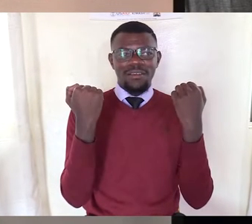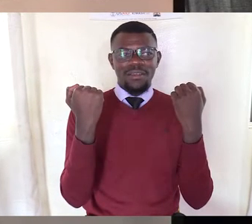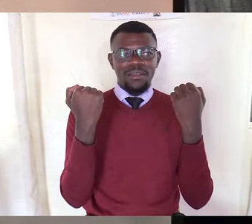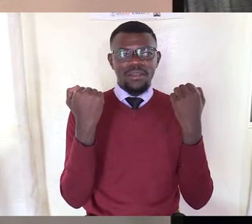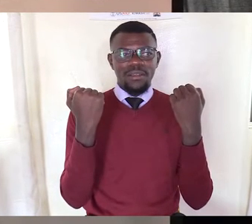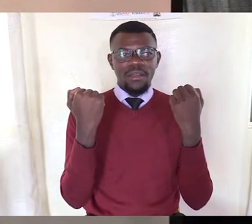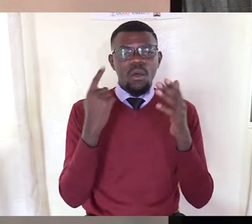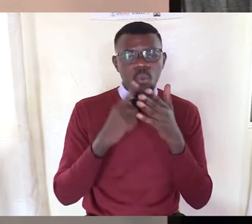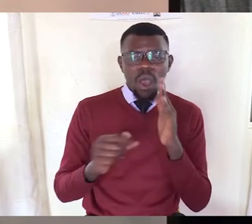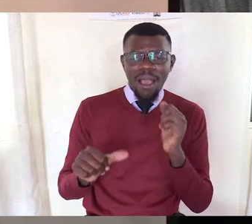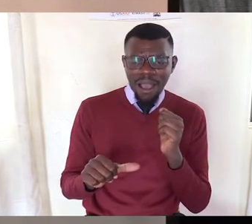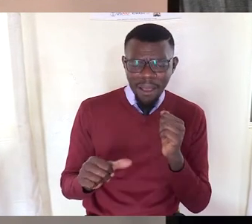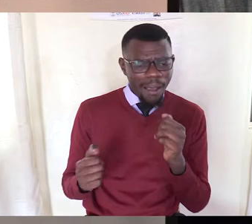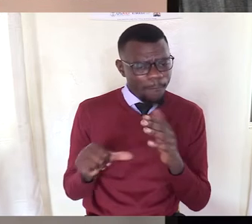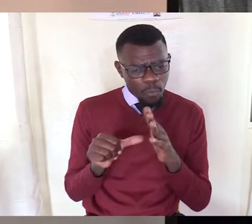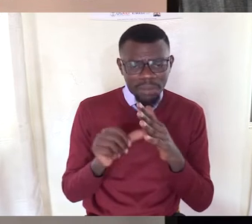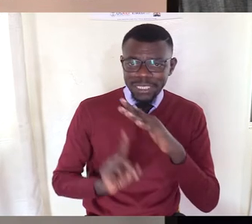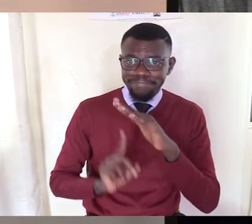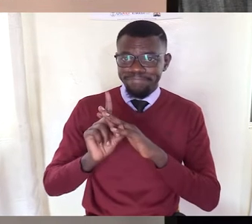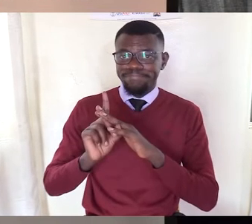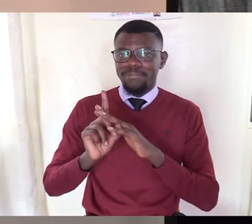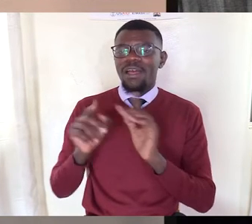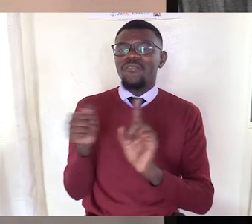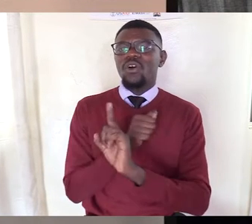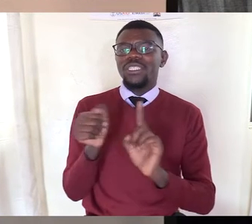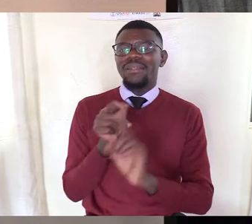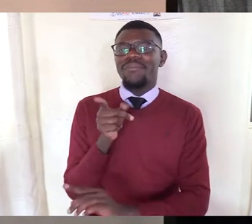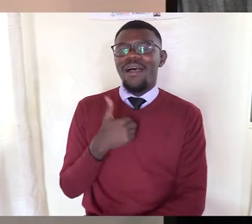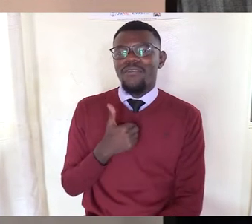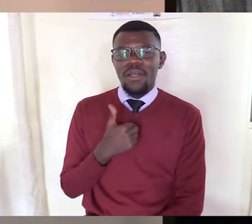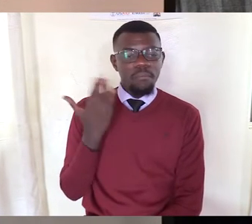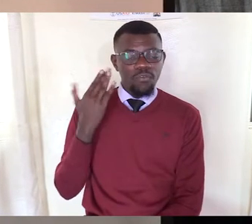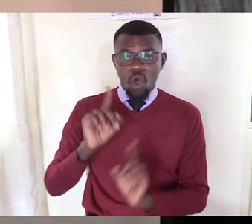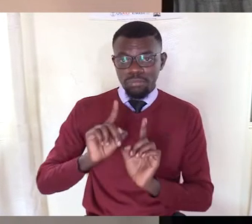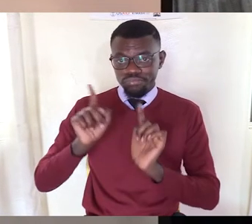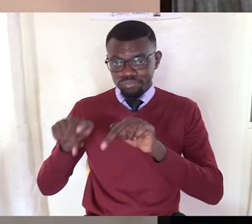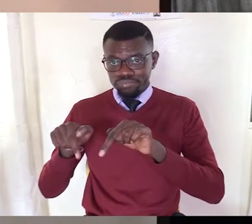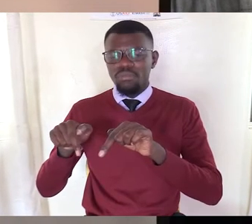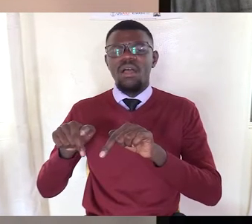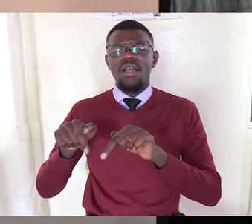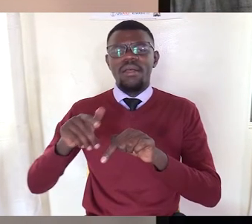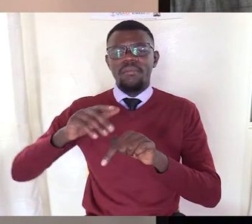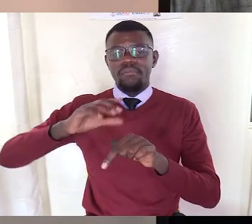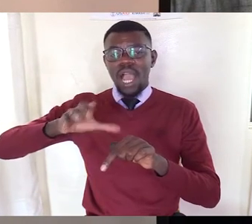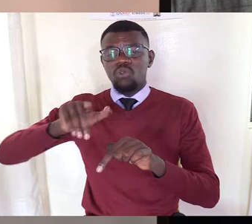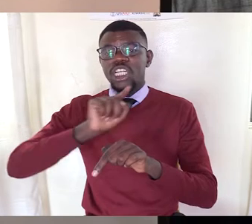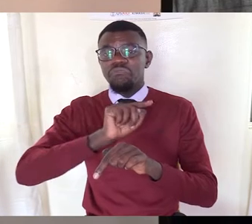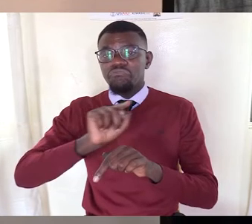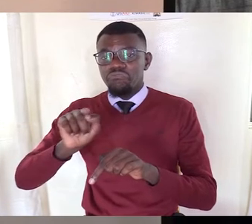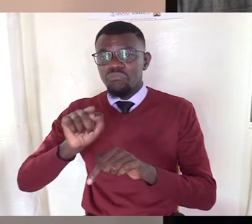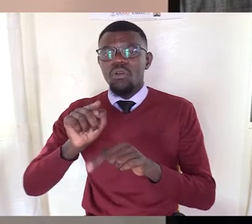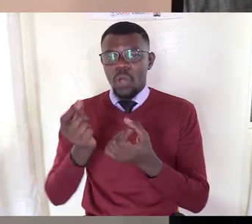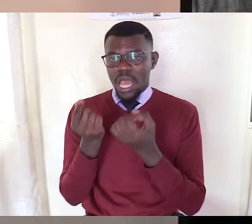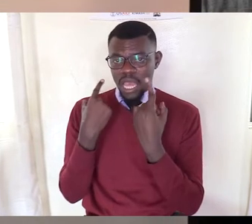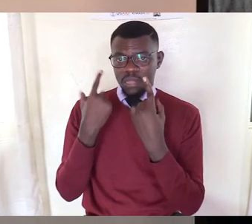an issue happened that also escalated to violence. And so we went into those counties having understood what